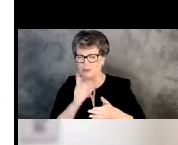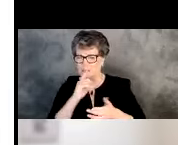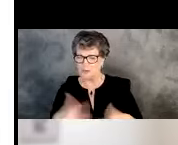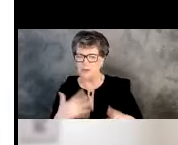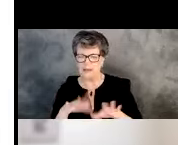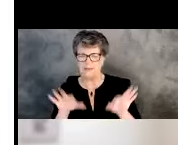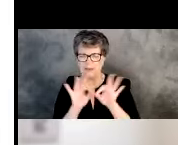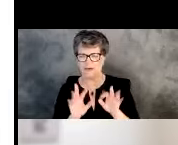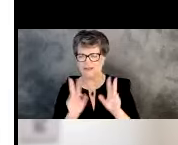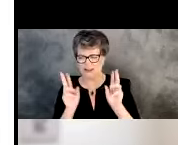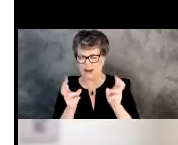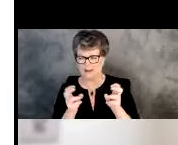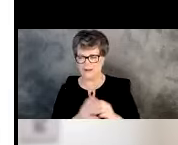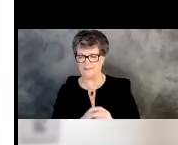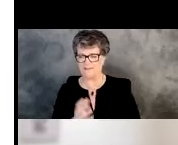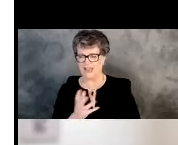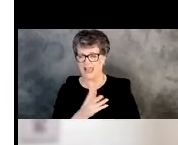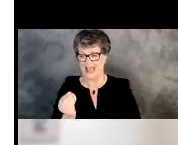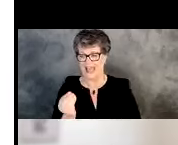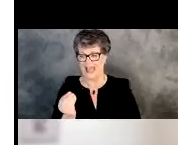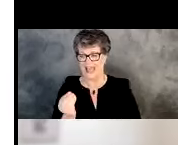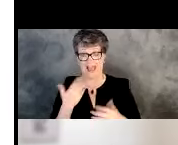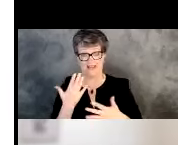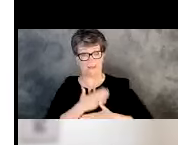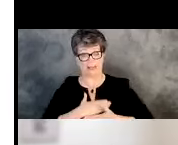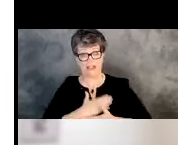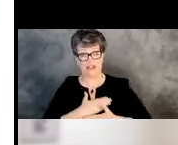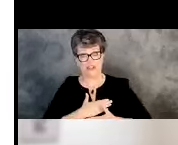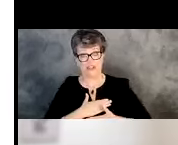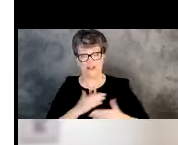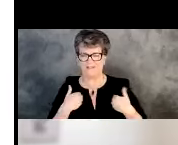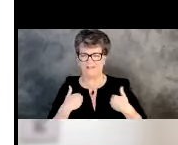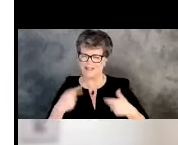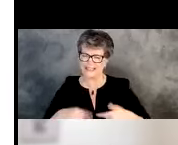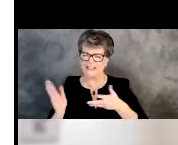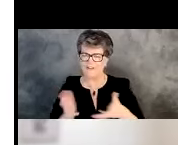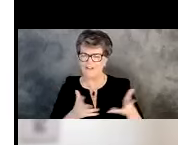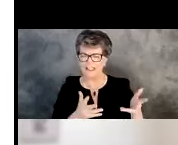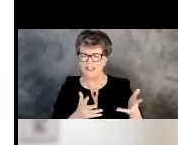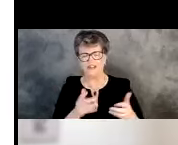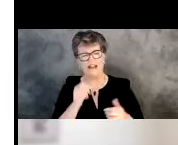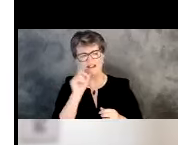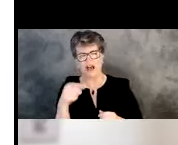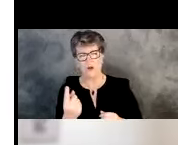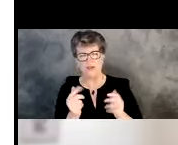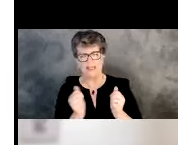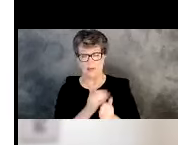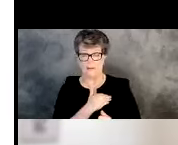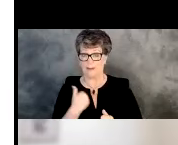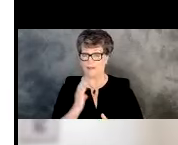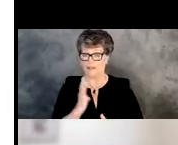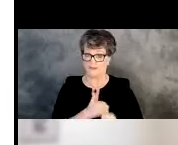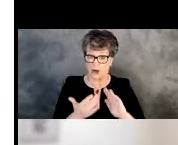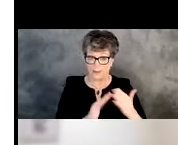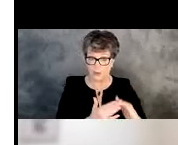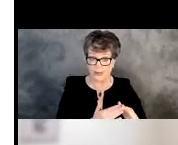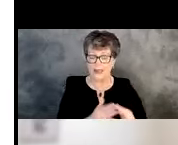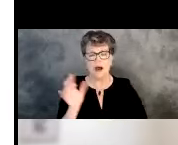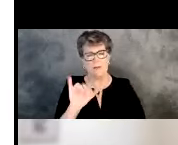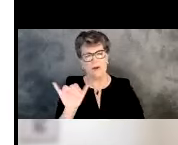topic. And I've had the pleasure of having these conversations not only with members of our community, but